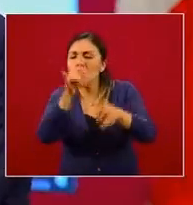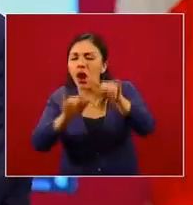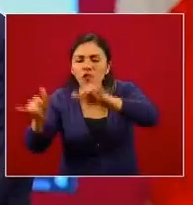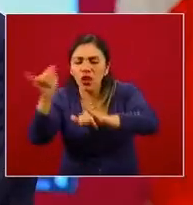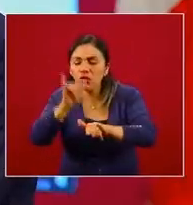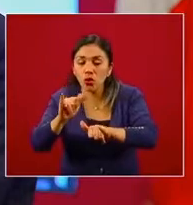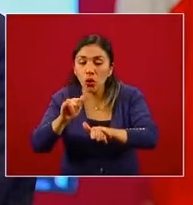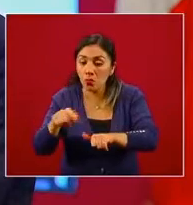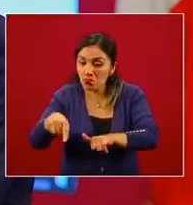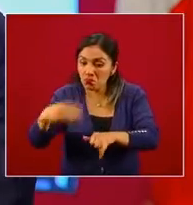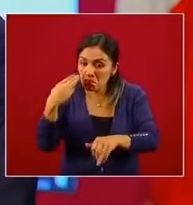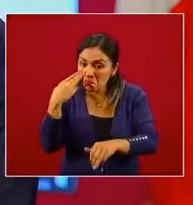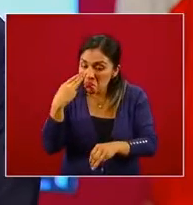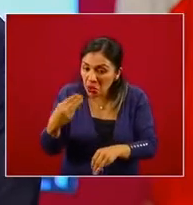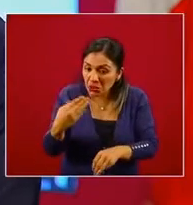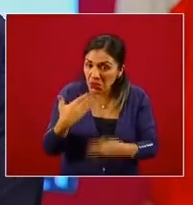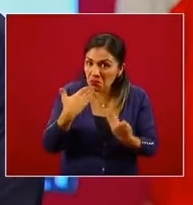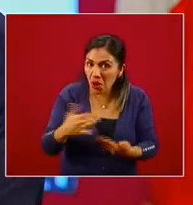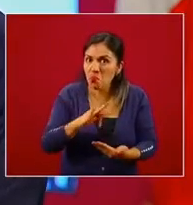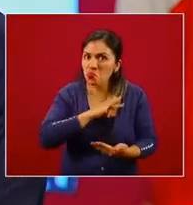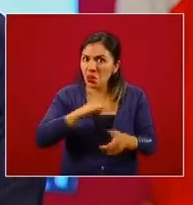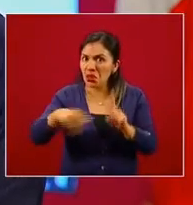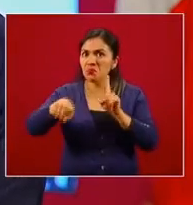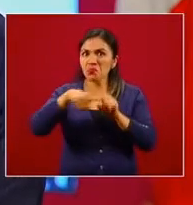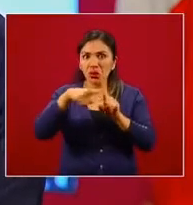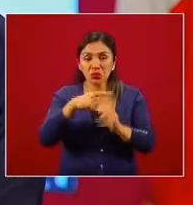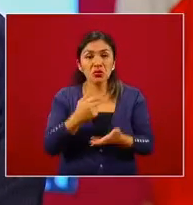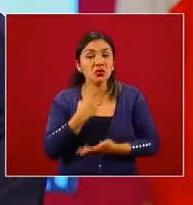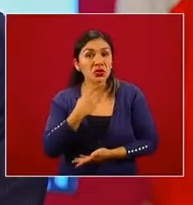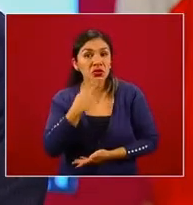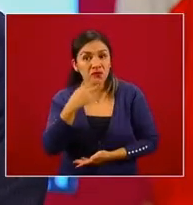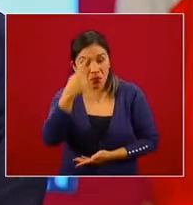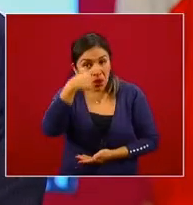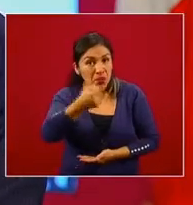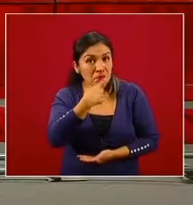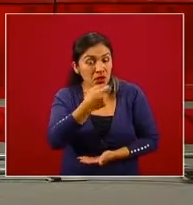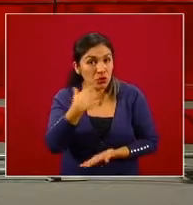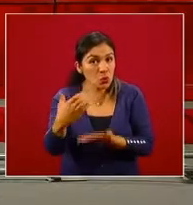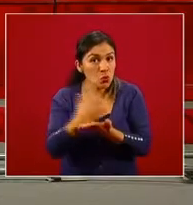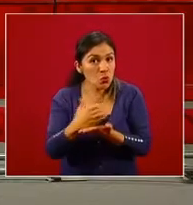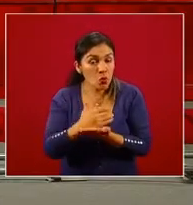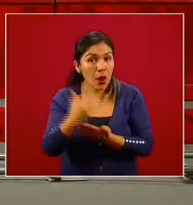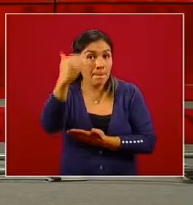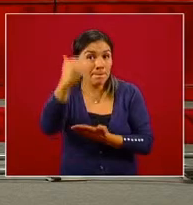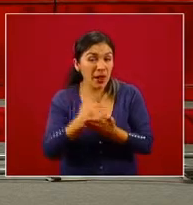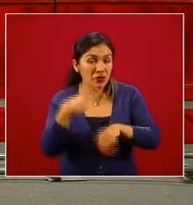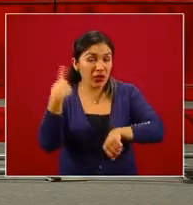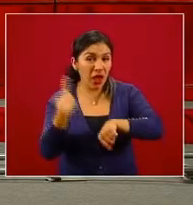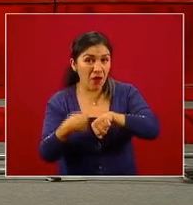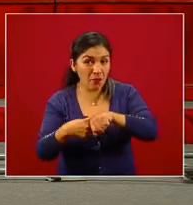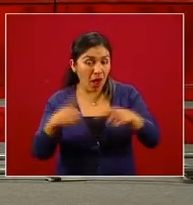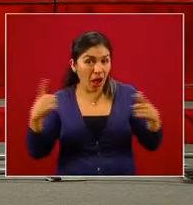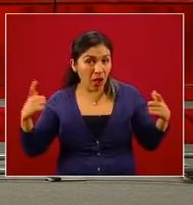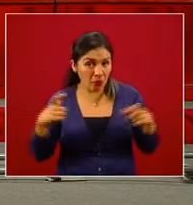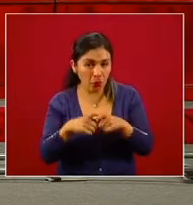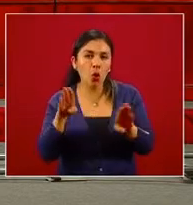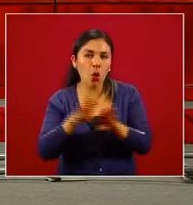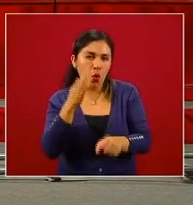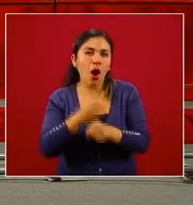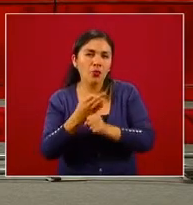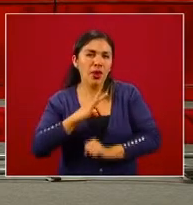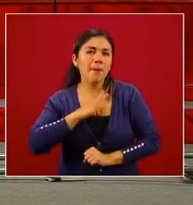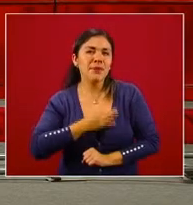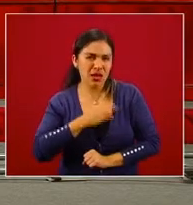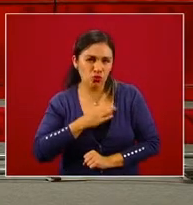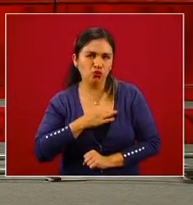laboratory testing and we see if it has been shown to have the possibility to, for example,